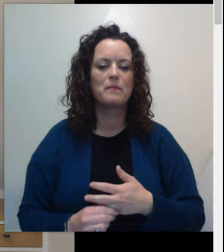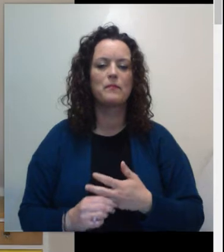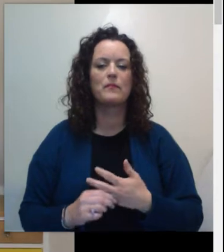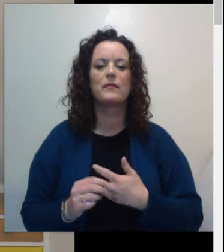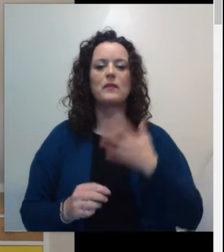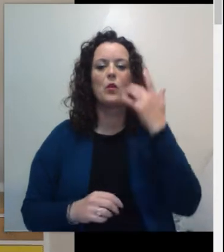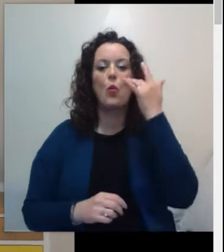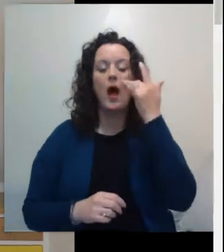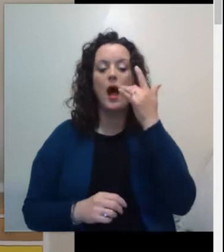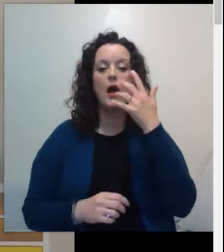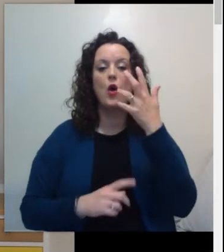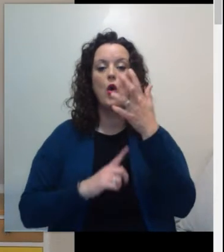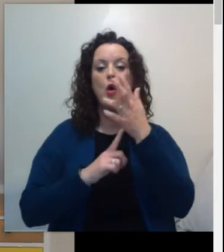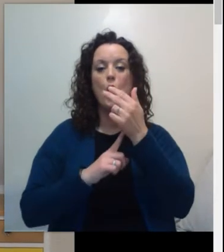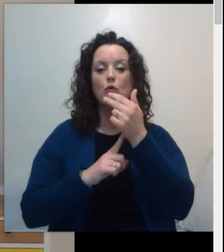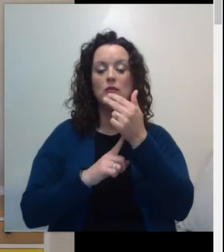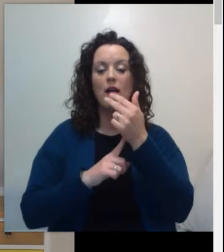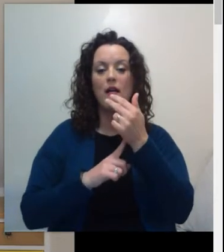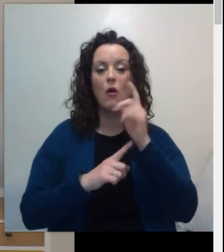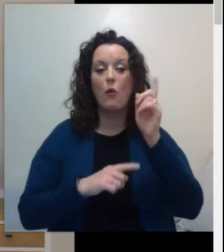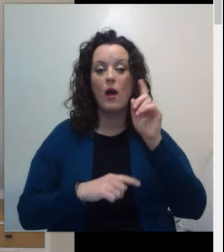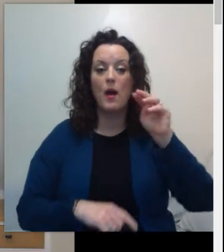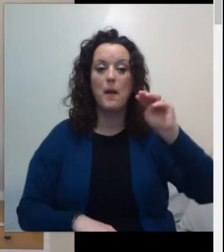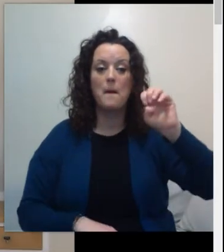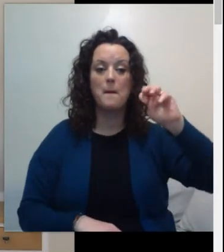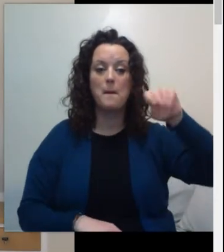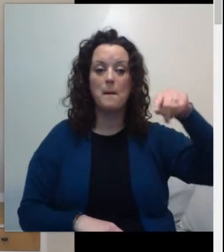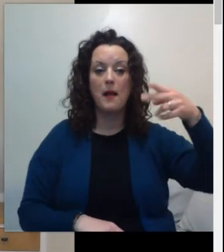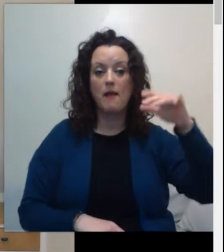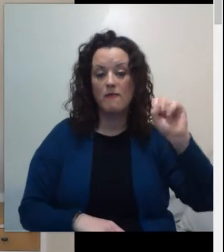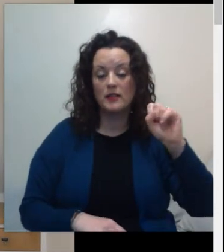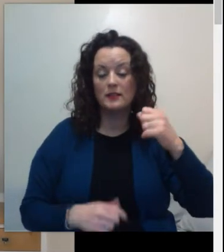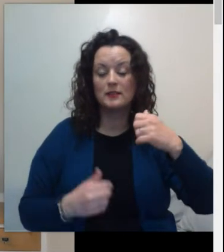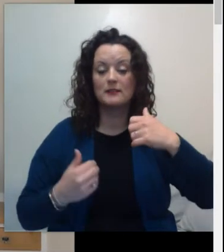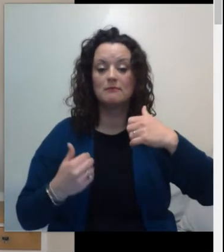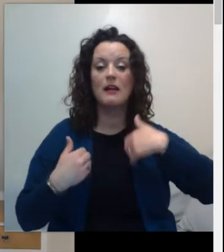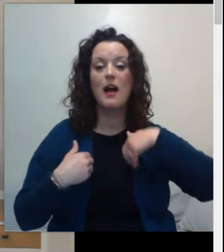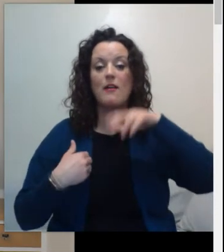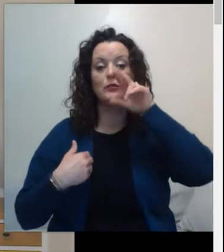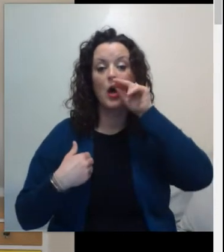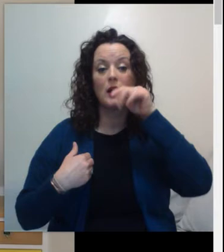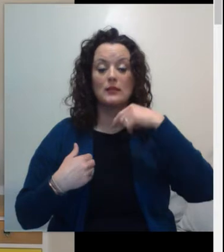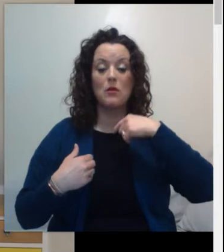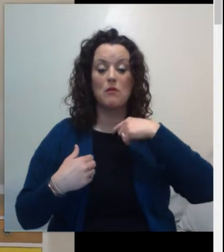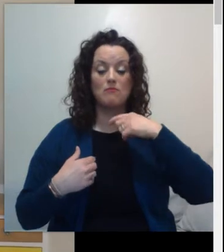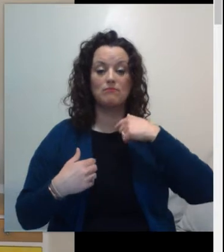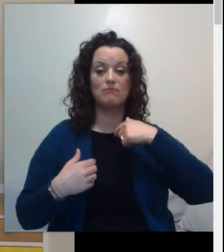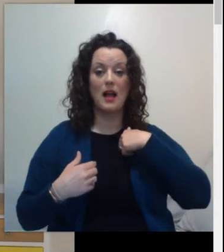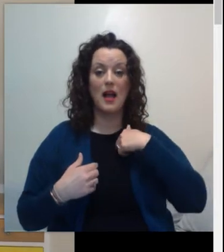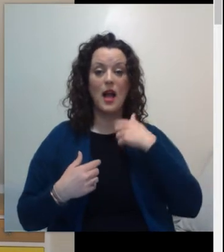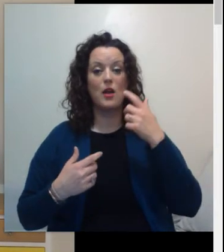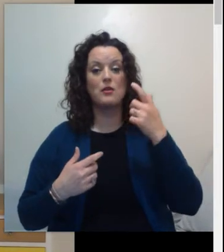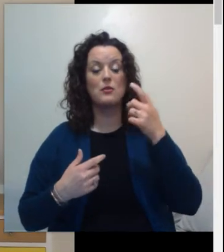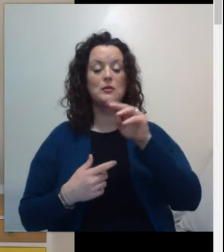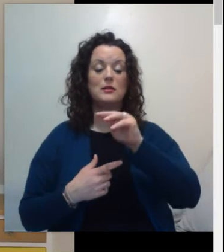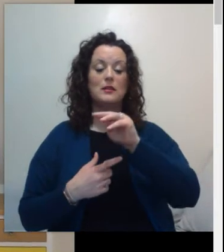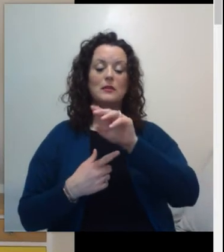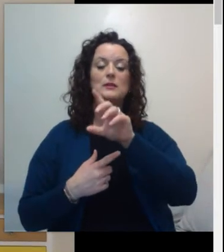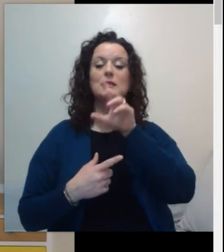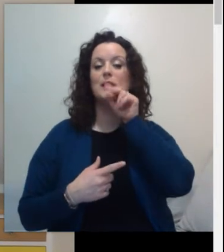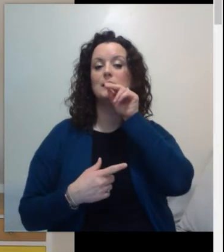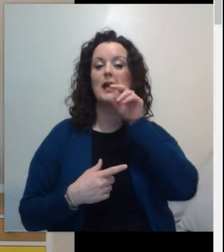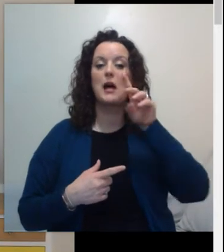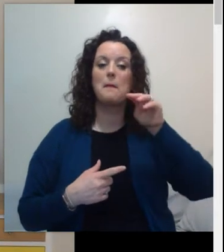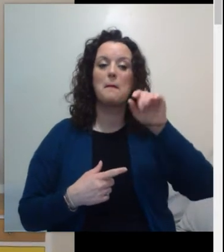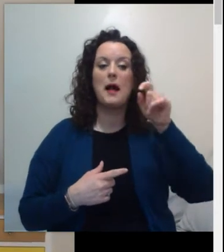in Memphis that has ducks, and I got to be the duck master. I got to get all the ducks to go from the lobby of